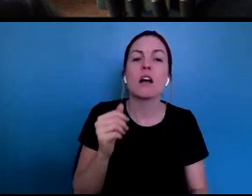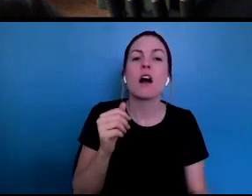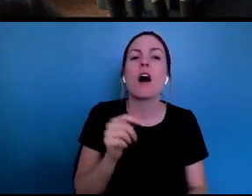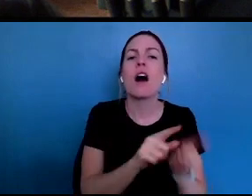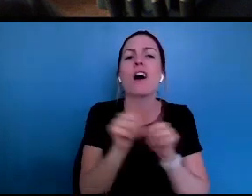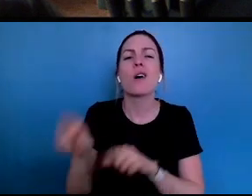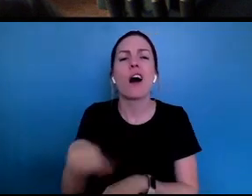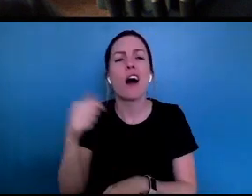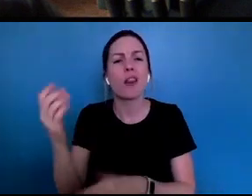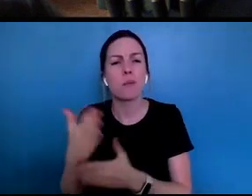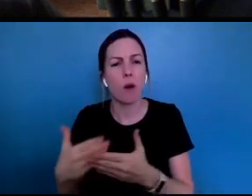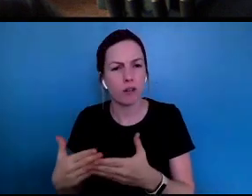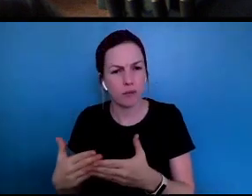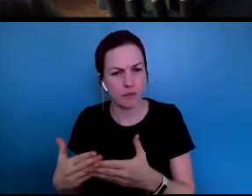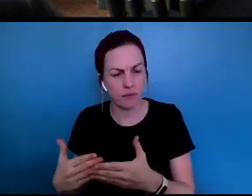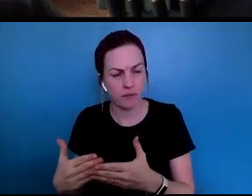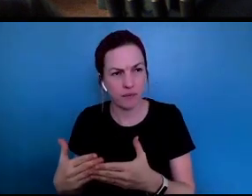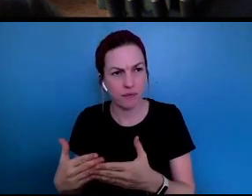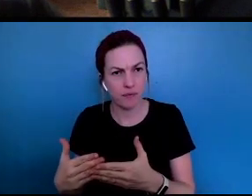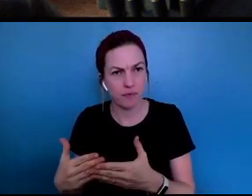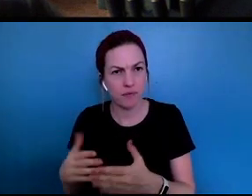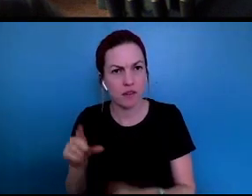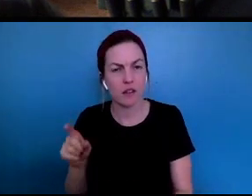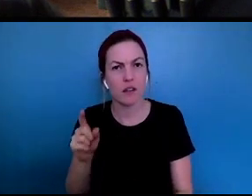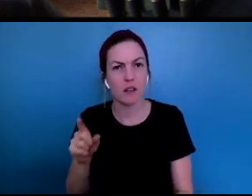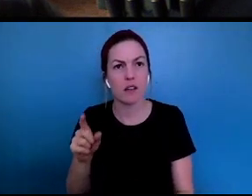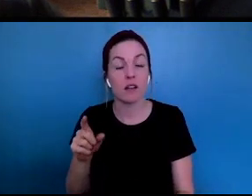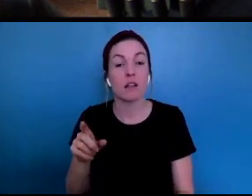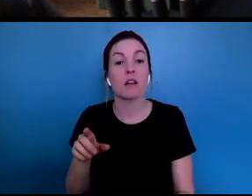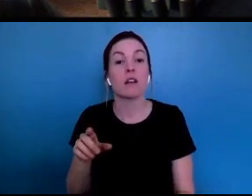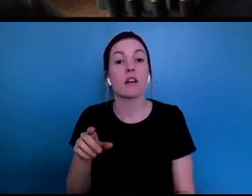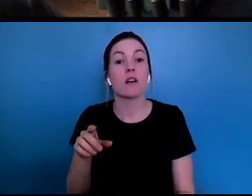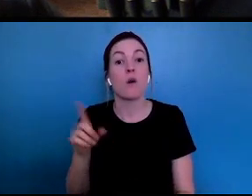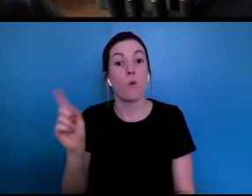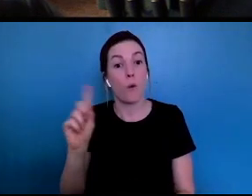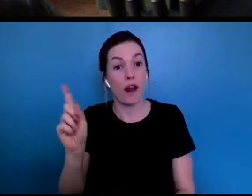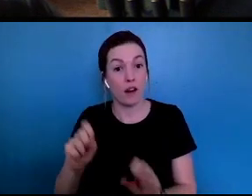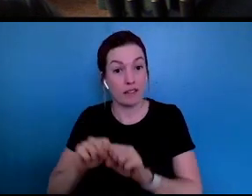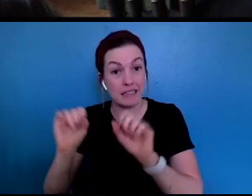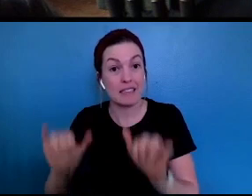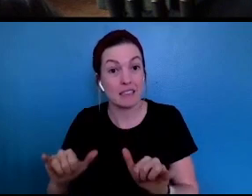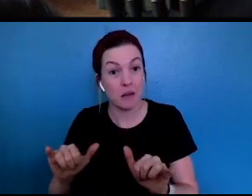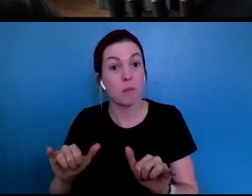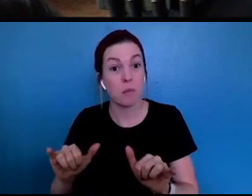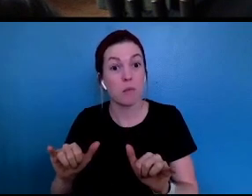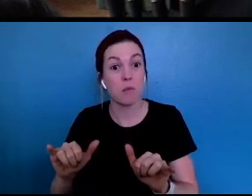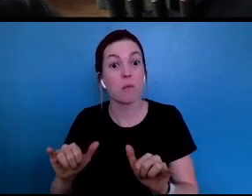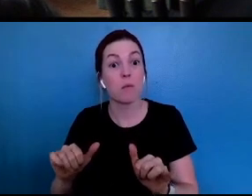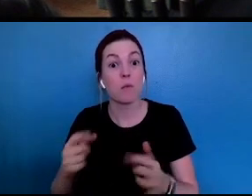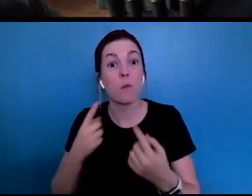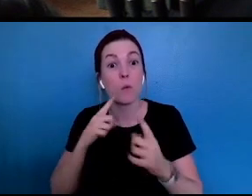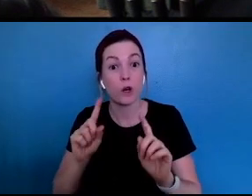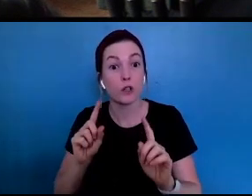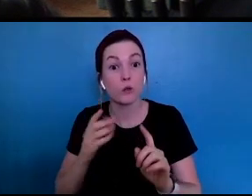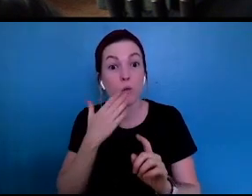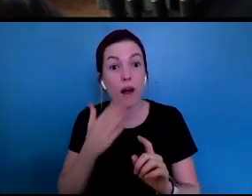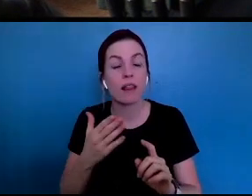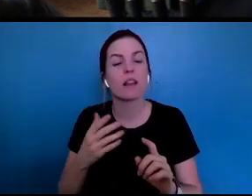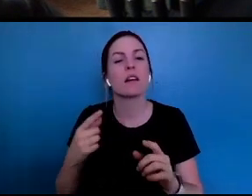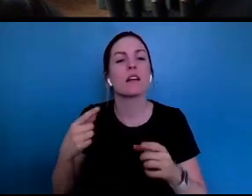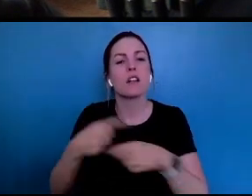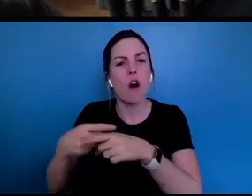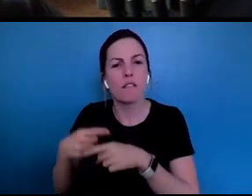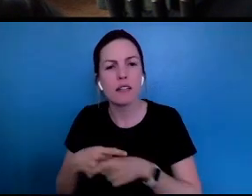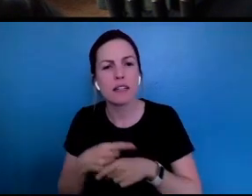that, which is in the world in which those systems work so well, are the conflicts and diversity